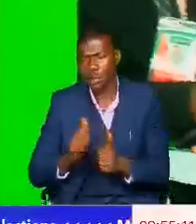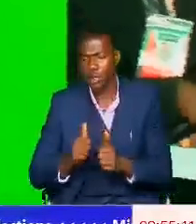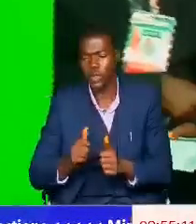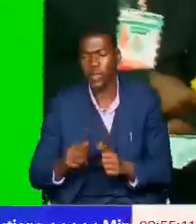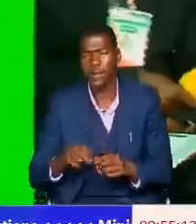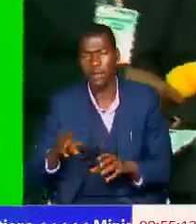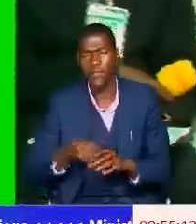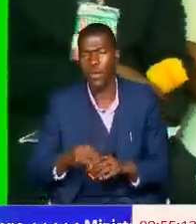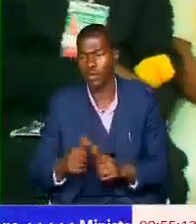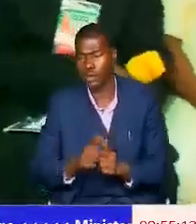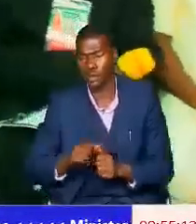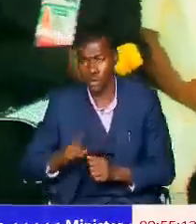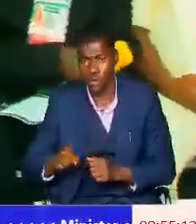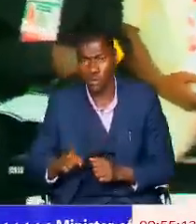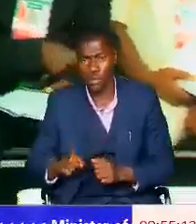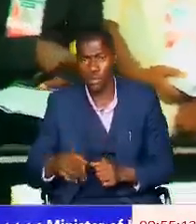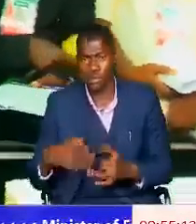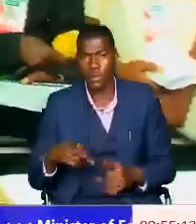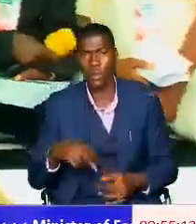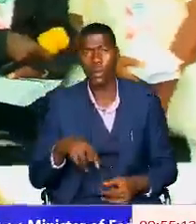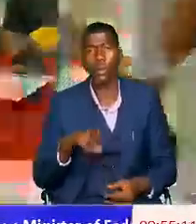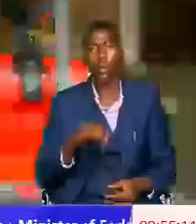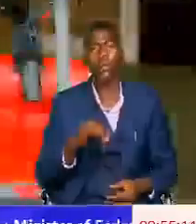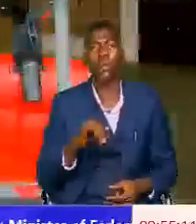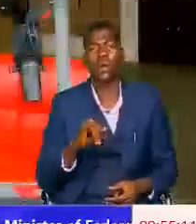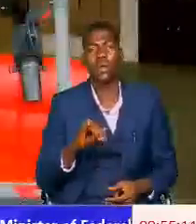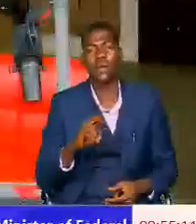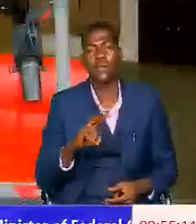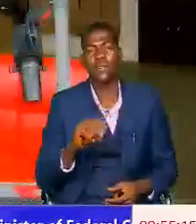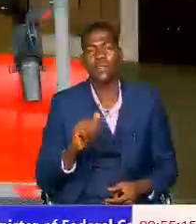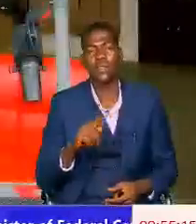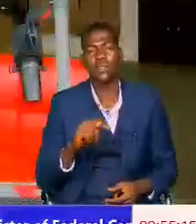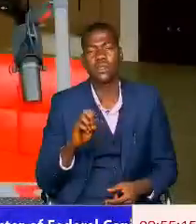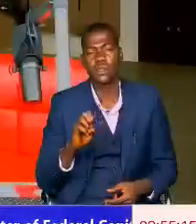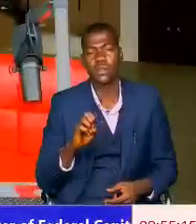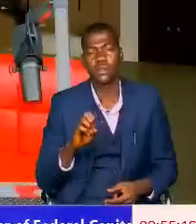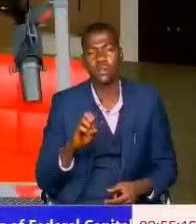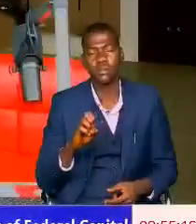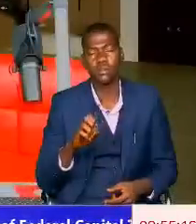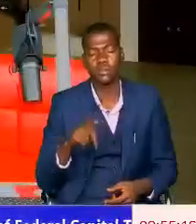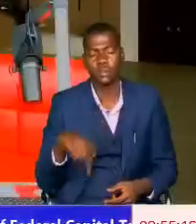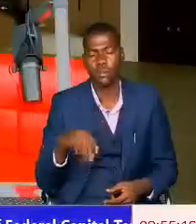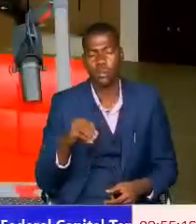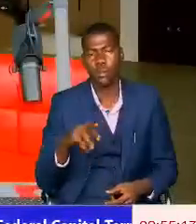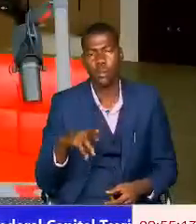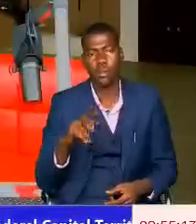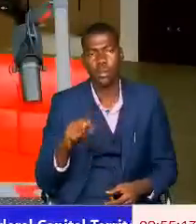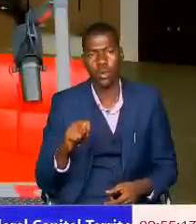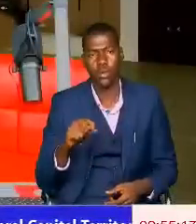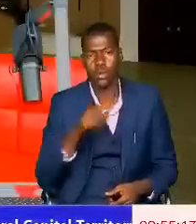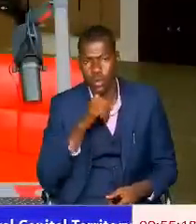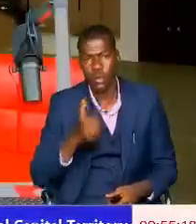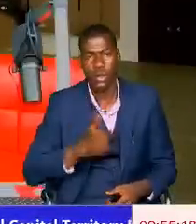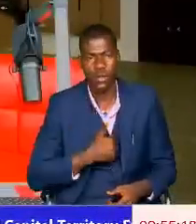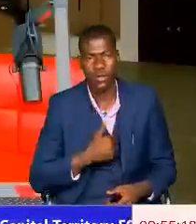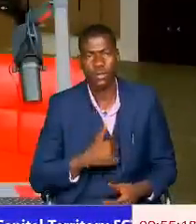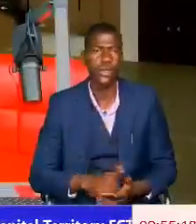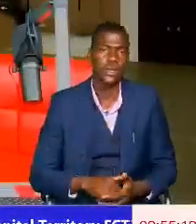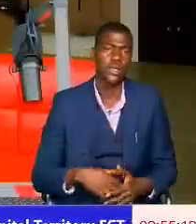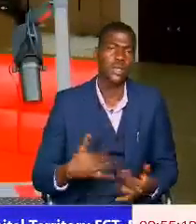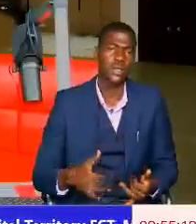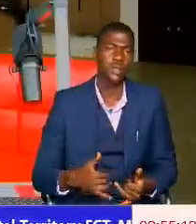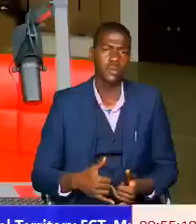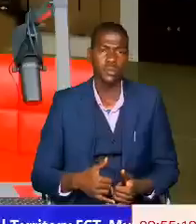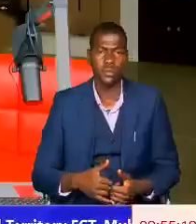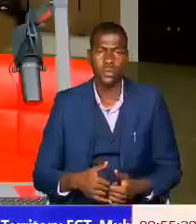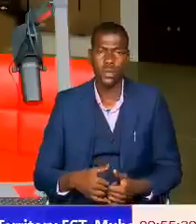Private ports never there for Nigeria. So custom must make money. Now make them they live the kind life where then they live.